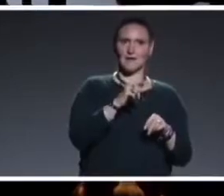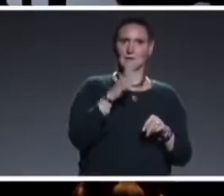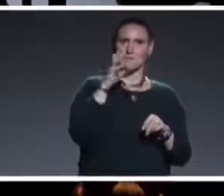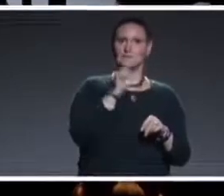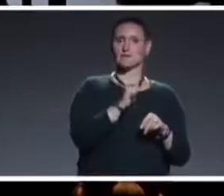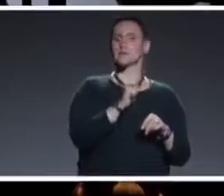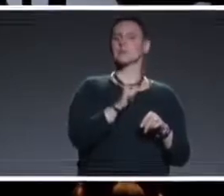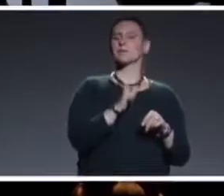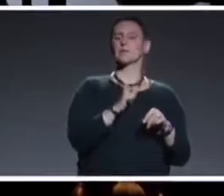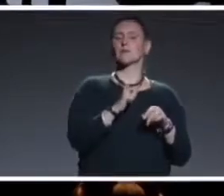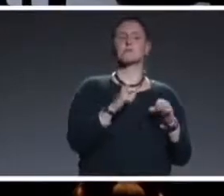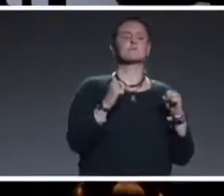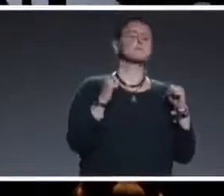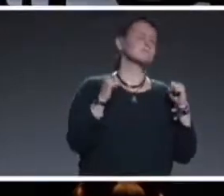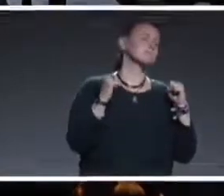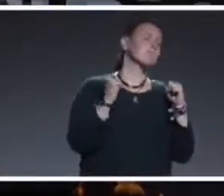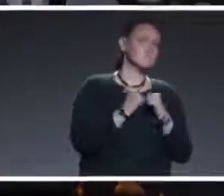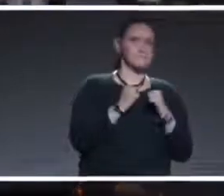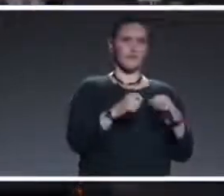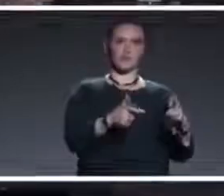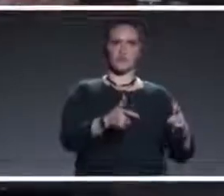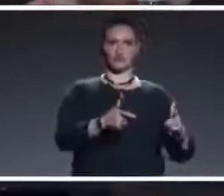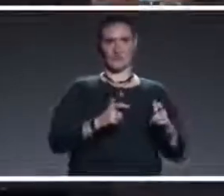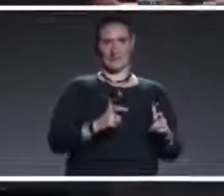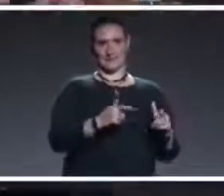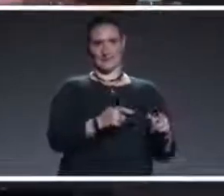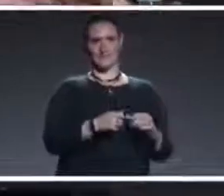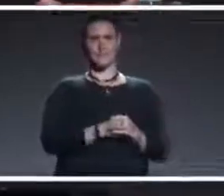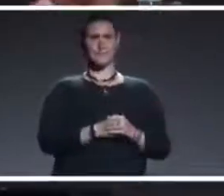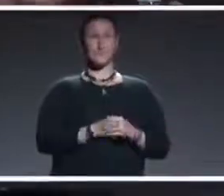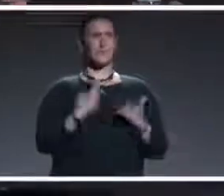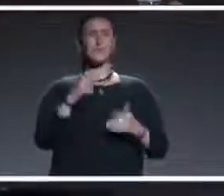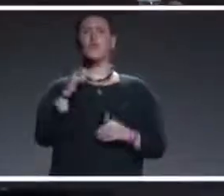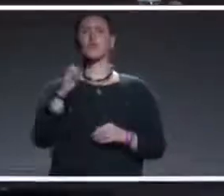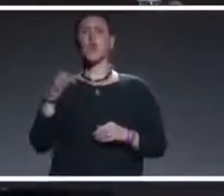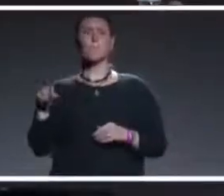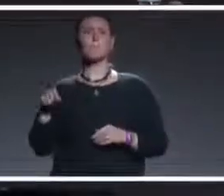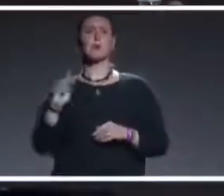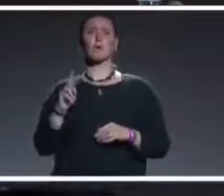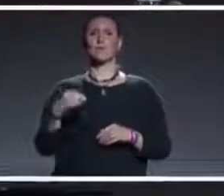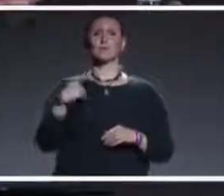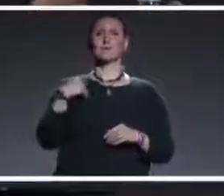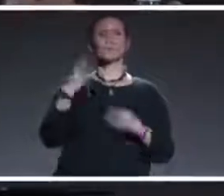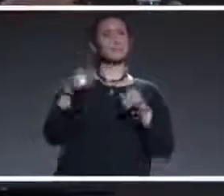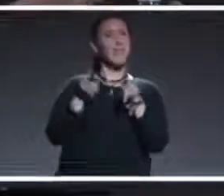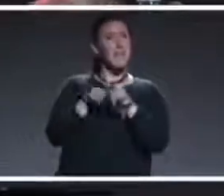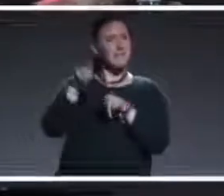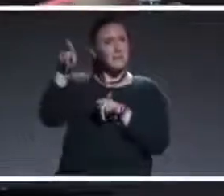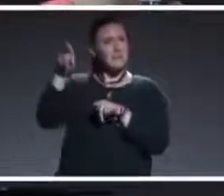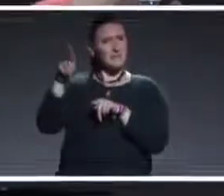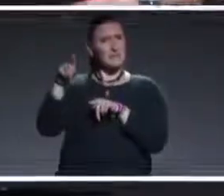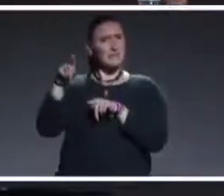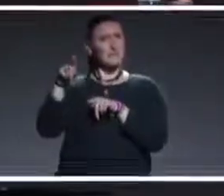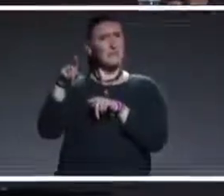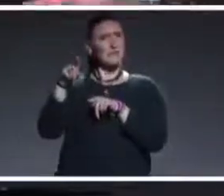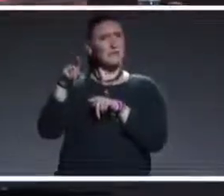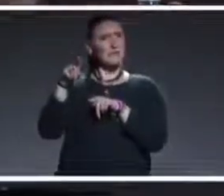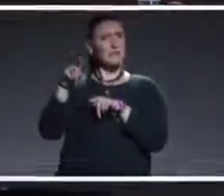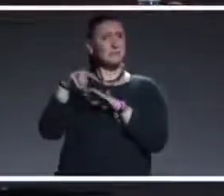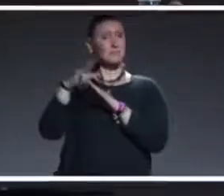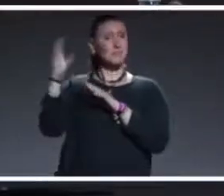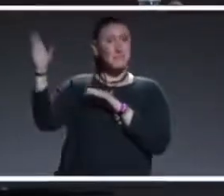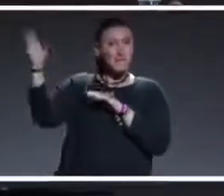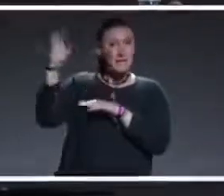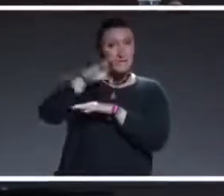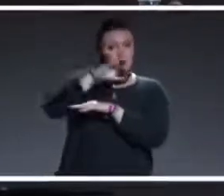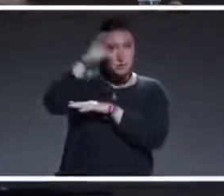gift. And that's what John taught me happens with the sun. And then if you put them